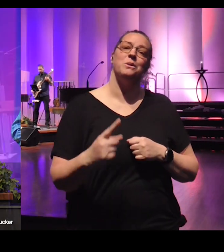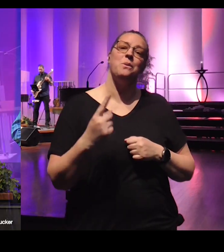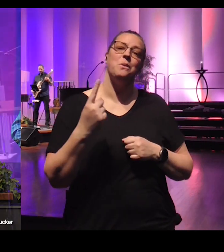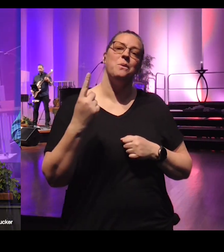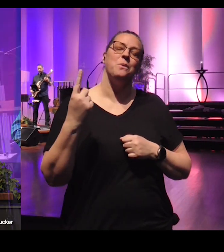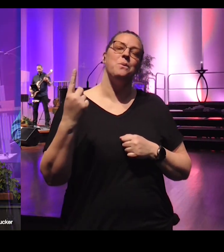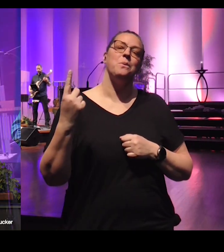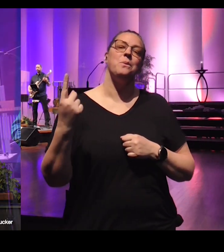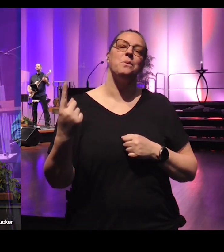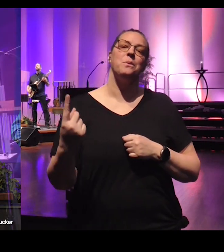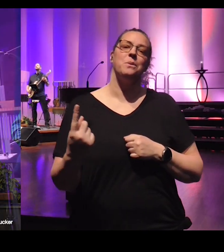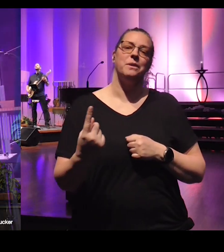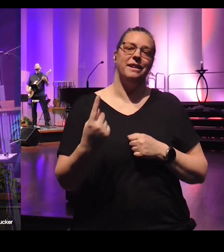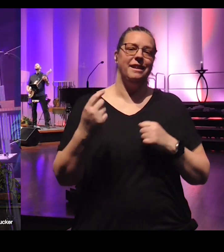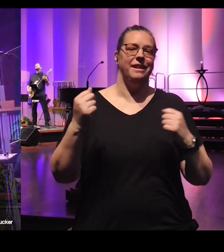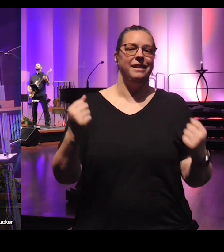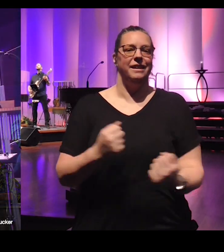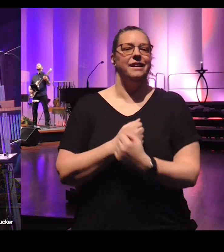There is